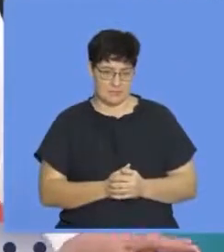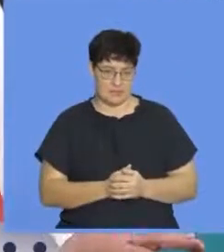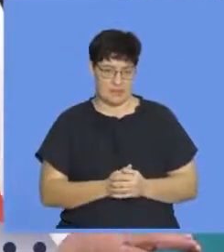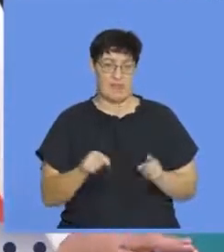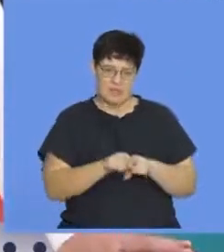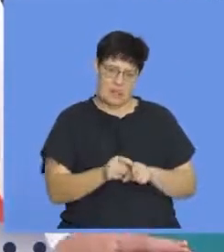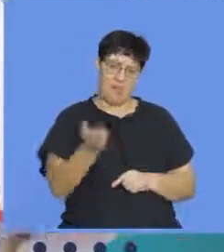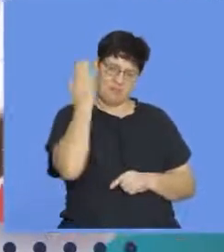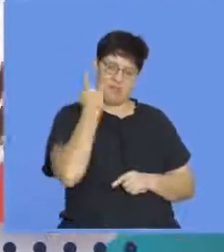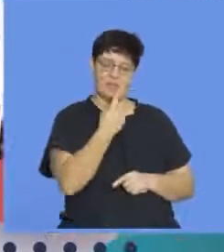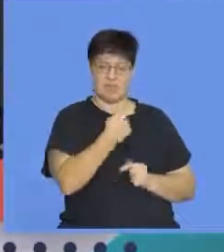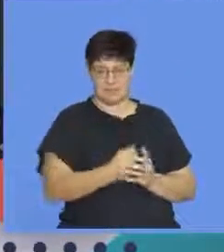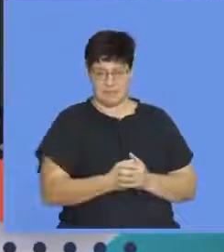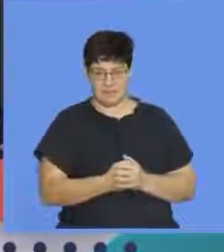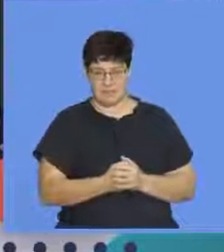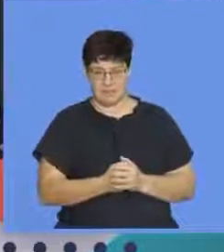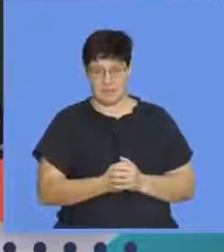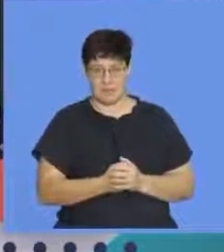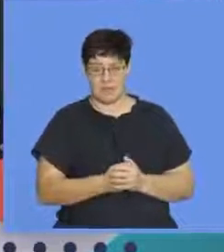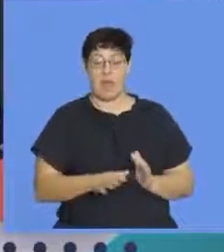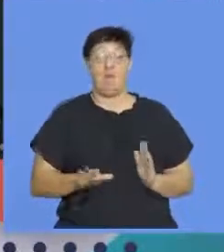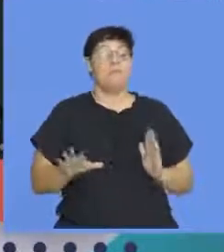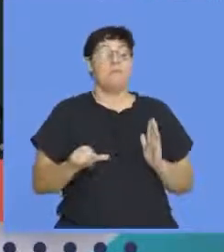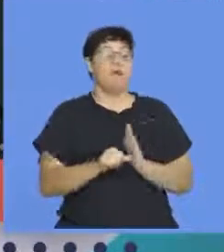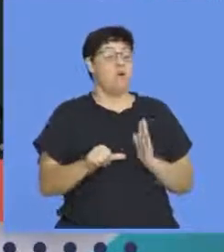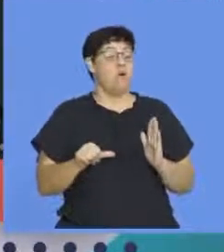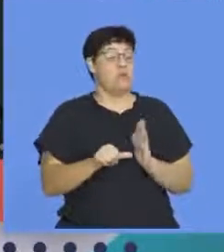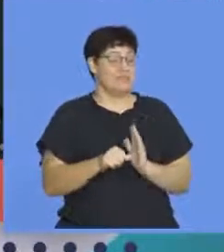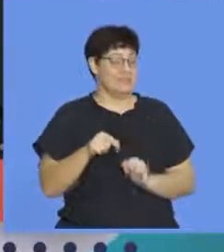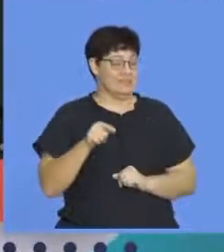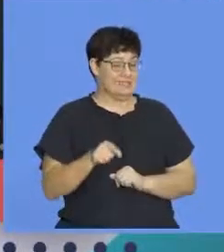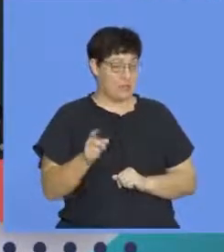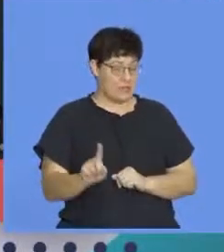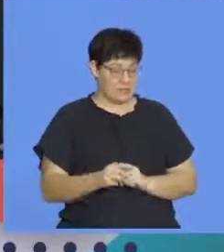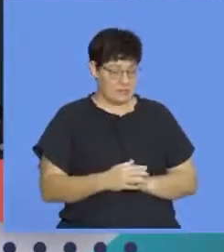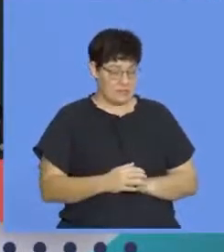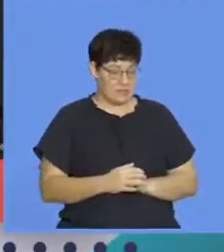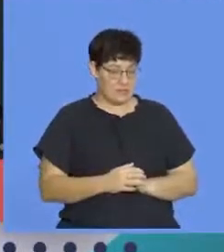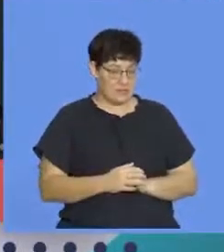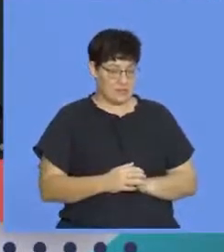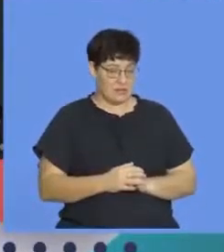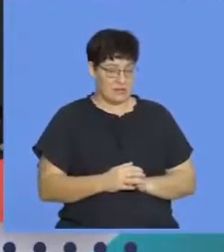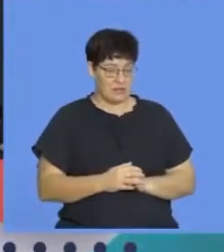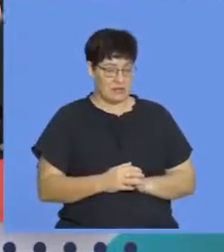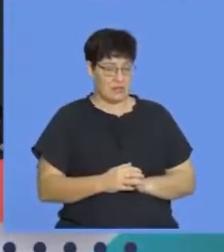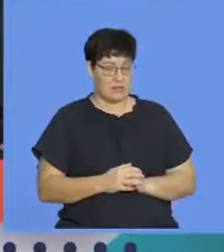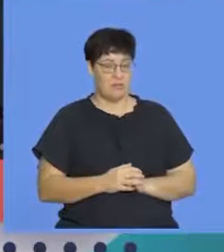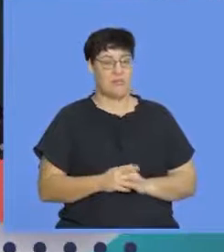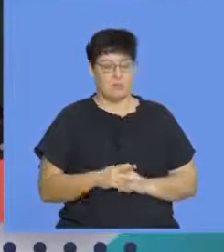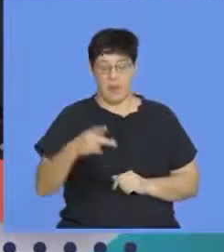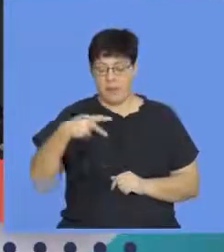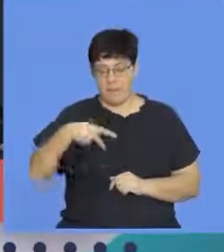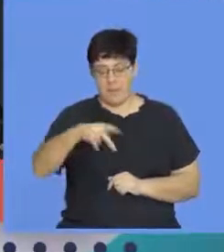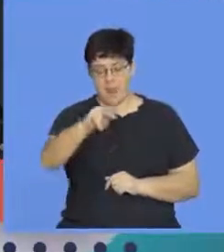on, what's the most important component when you are working out your payments to